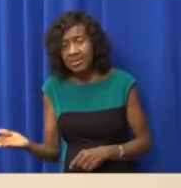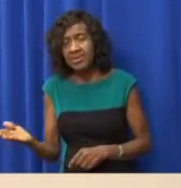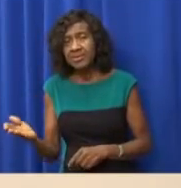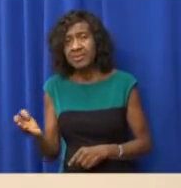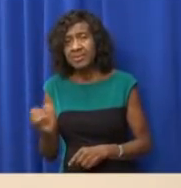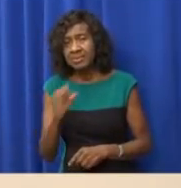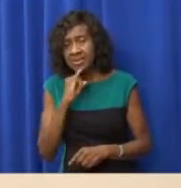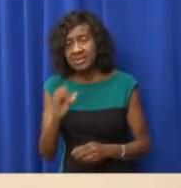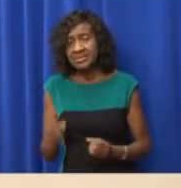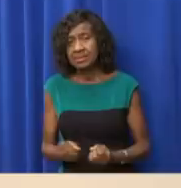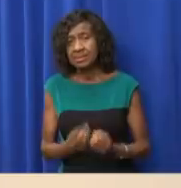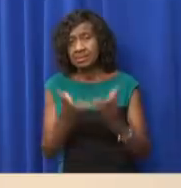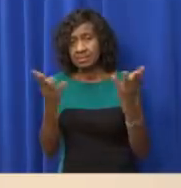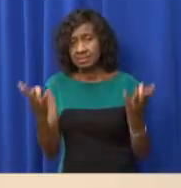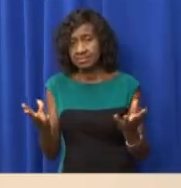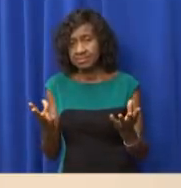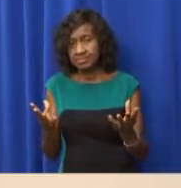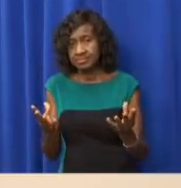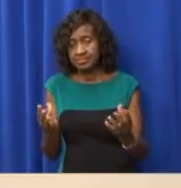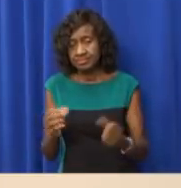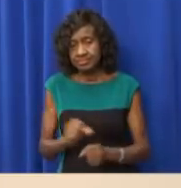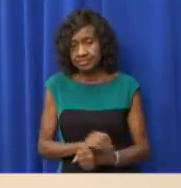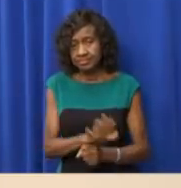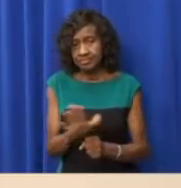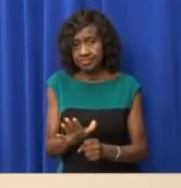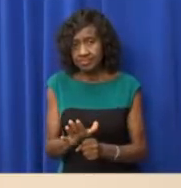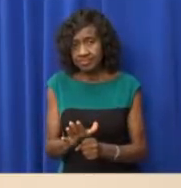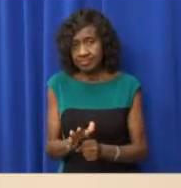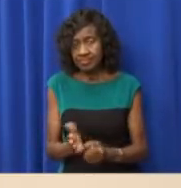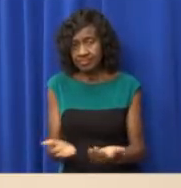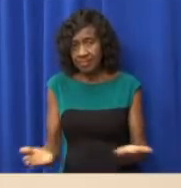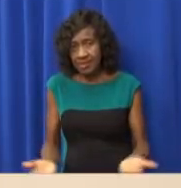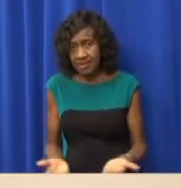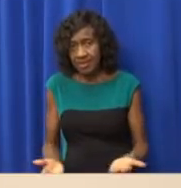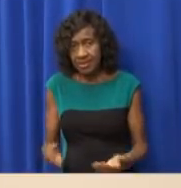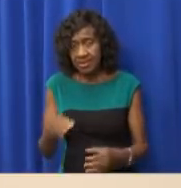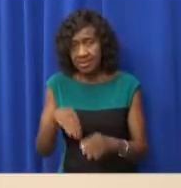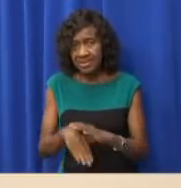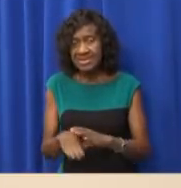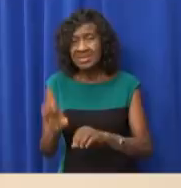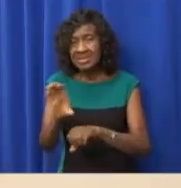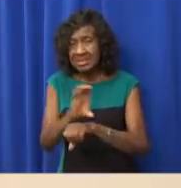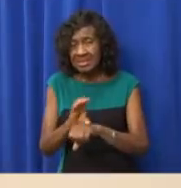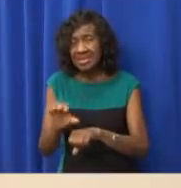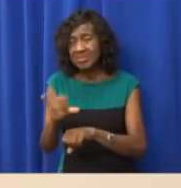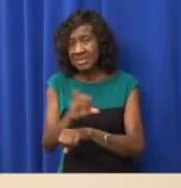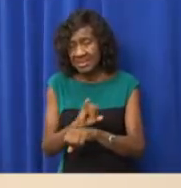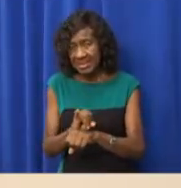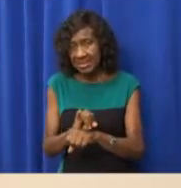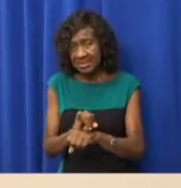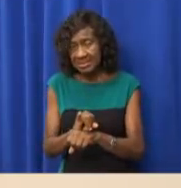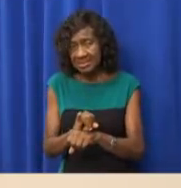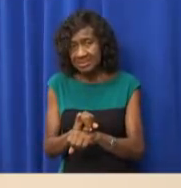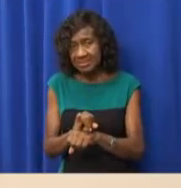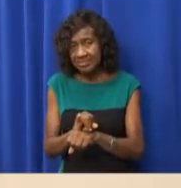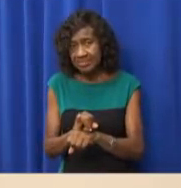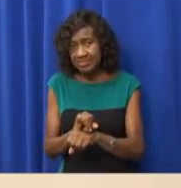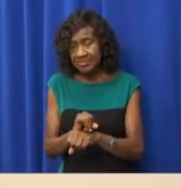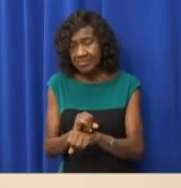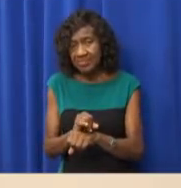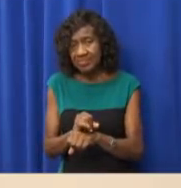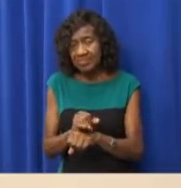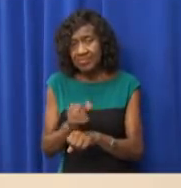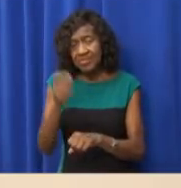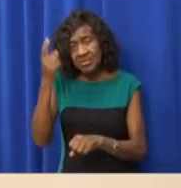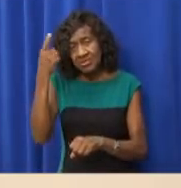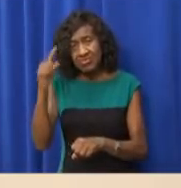amount of the virus out there in the broader community. And the only way we are going to avoid it continuing